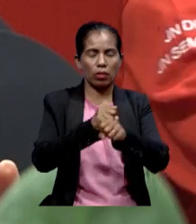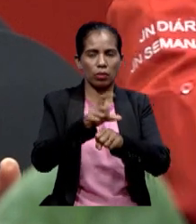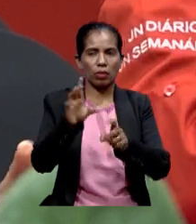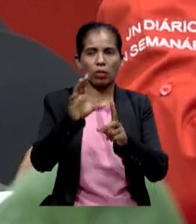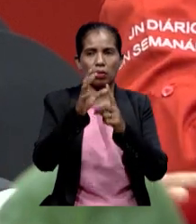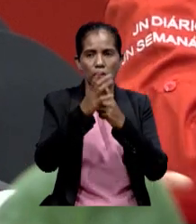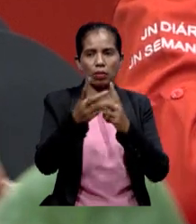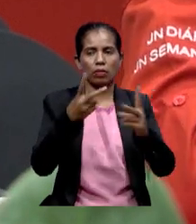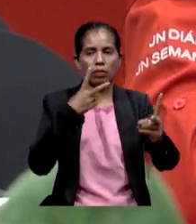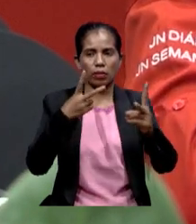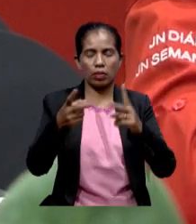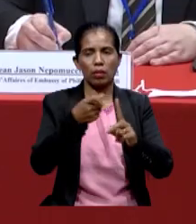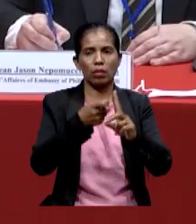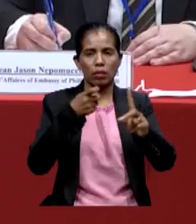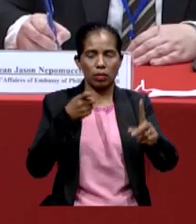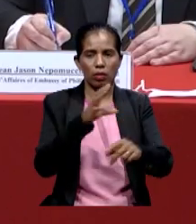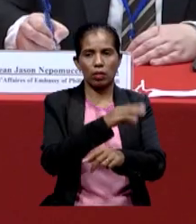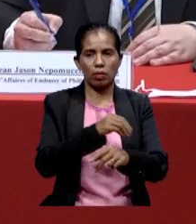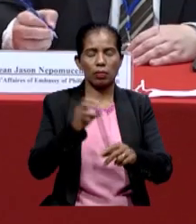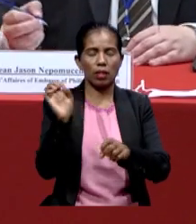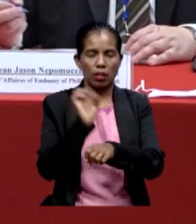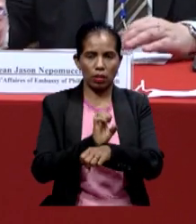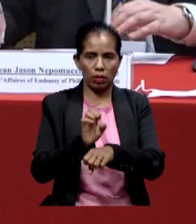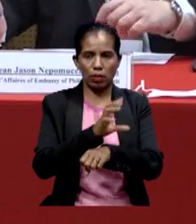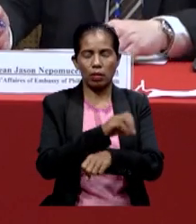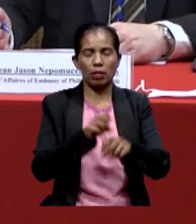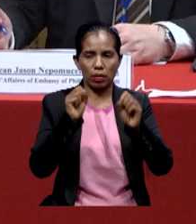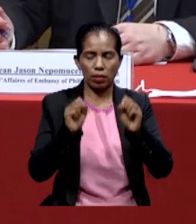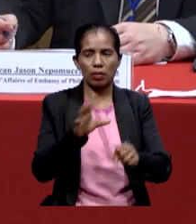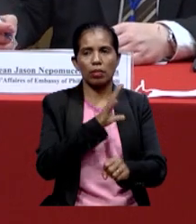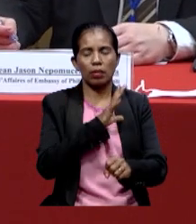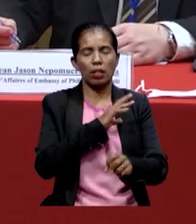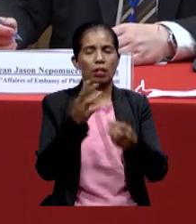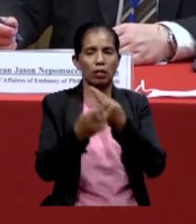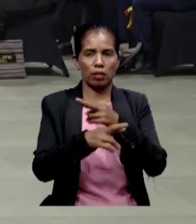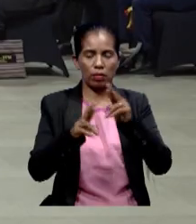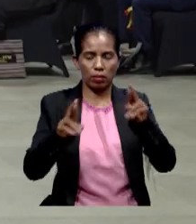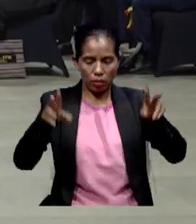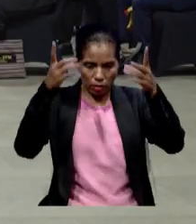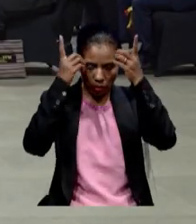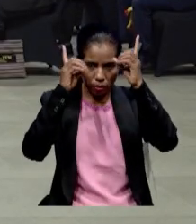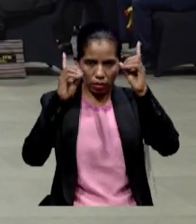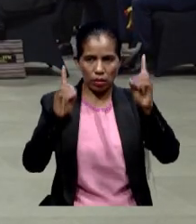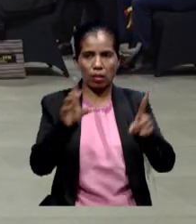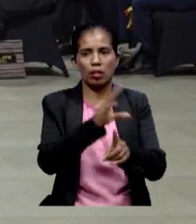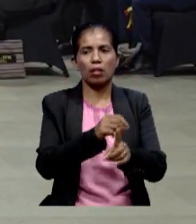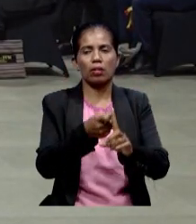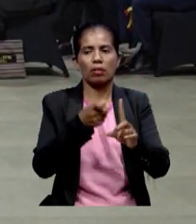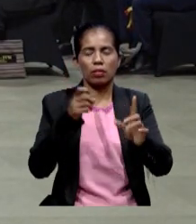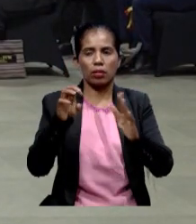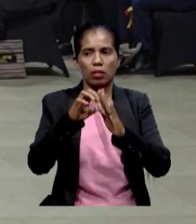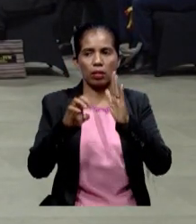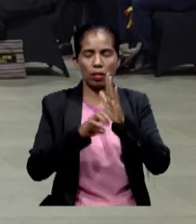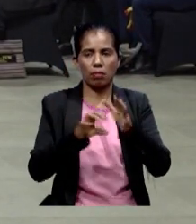sociocultural, se visita mos husi delegasaun pilar ekonomika, nune hodi hen resultado ba decisão positivo husi estado